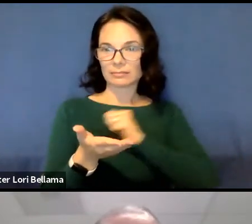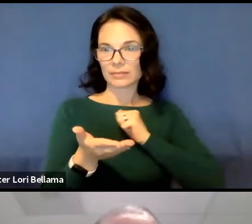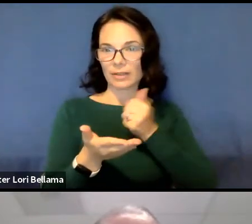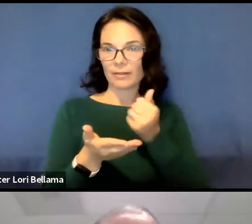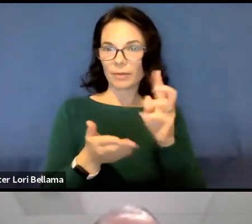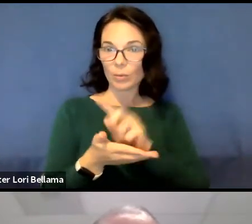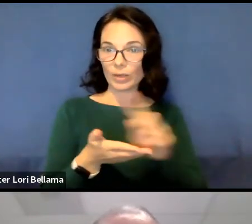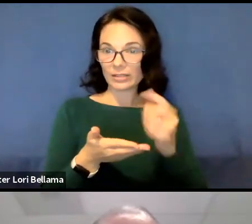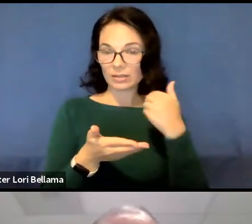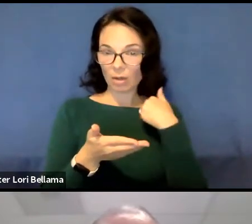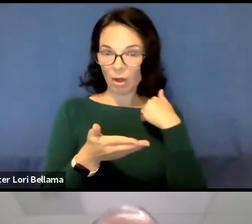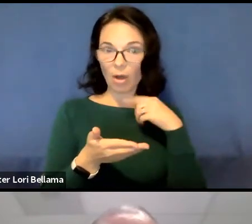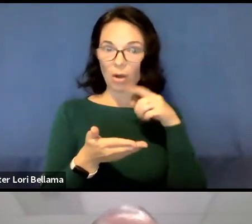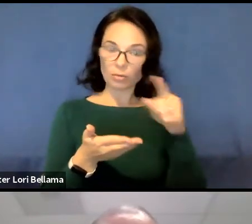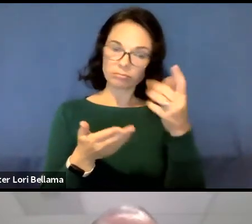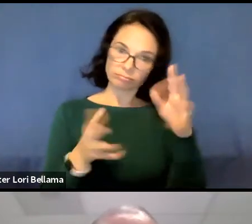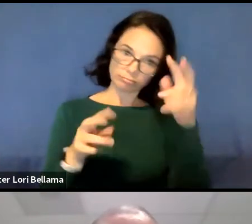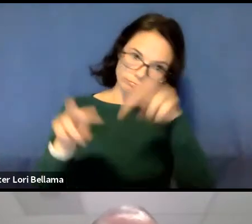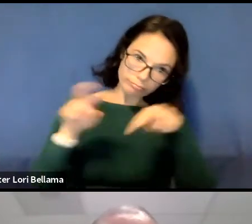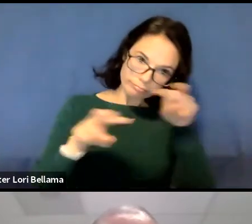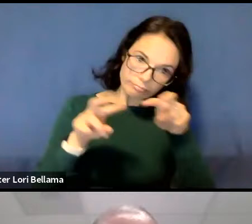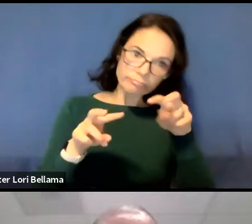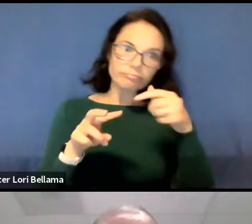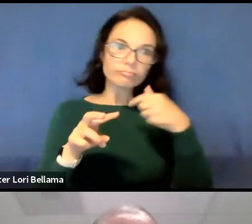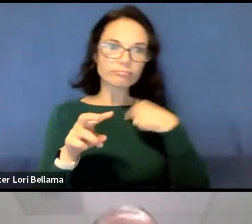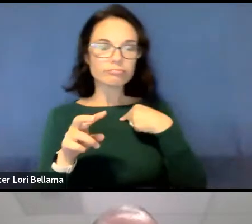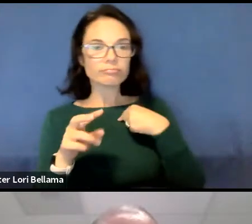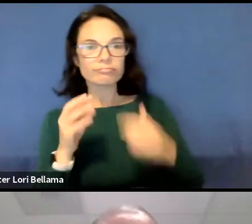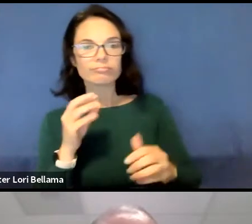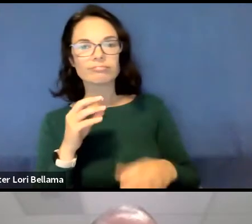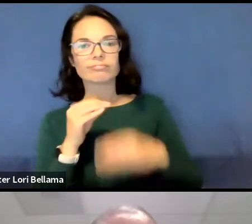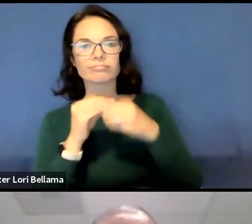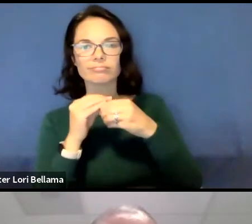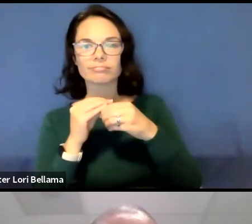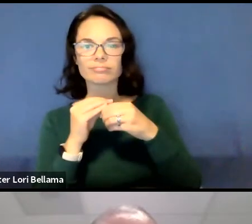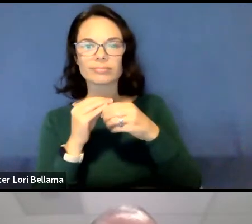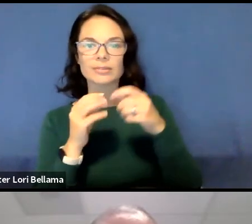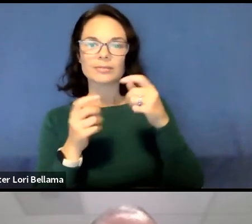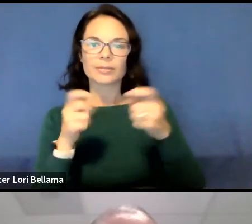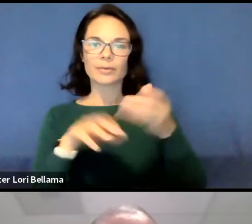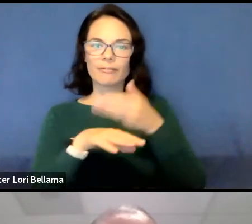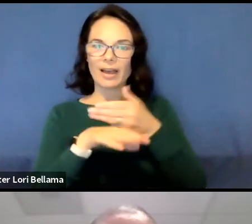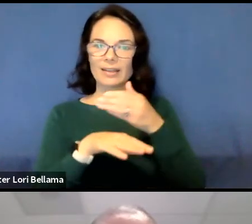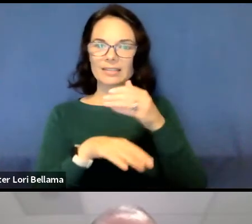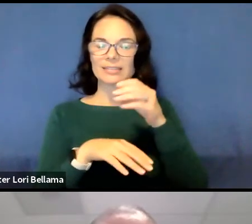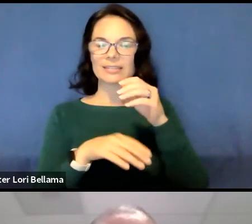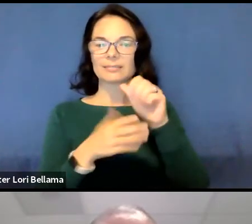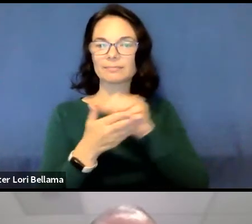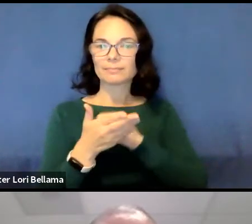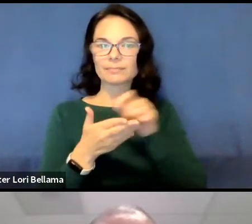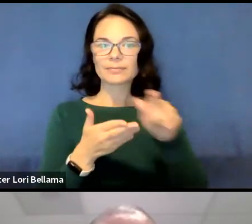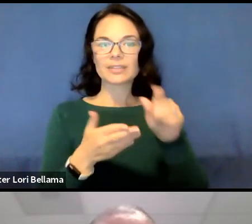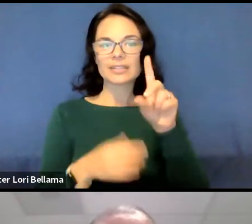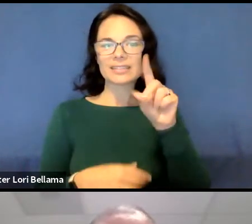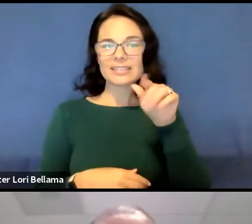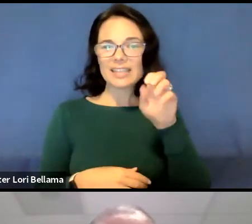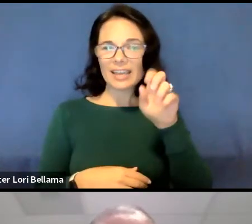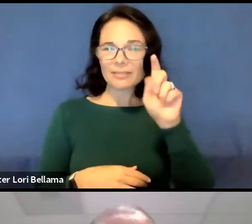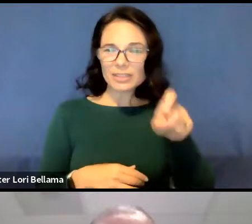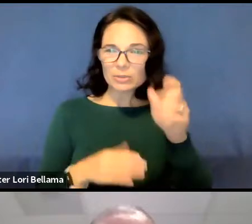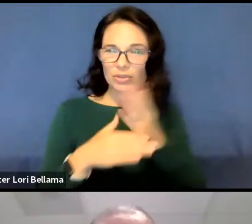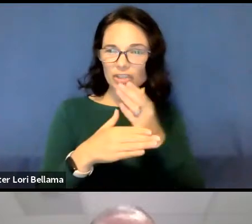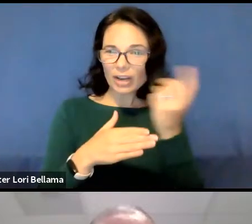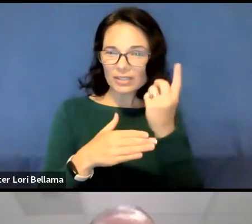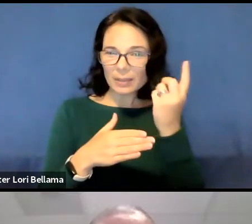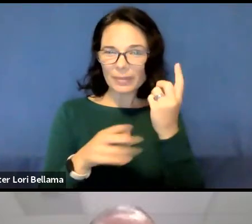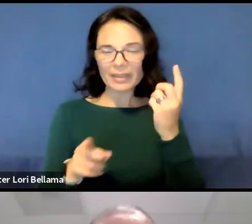to look at it. And I also included the revised addendum when I sent out the agenda last week. So Dave, do you need to share anything? I